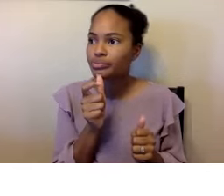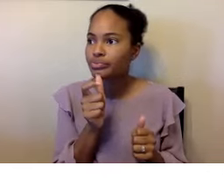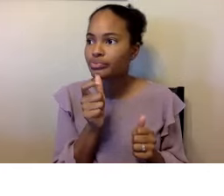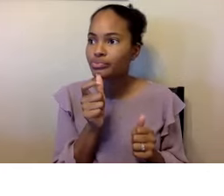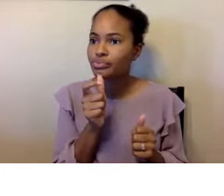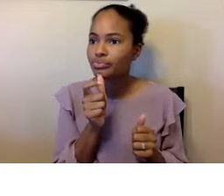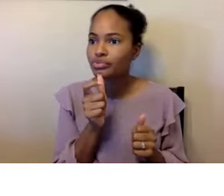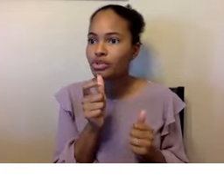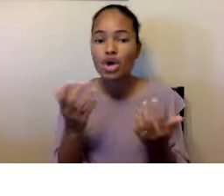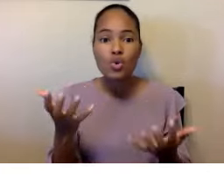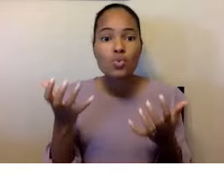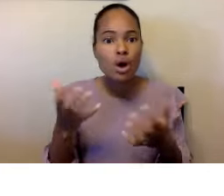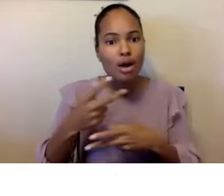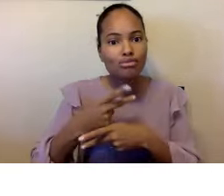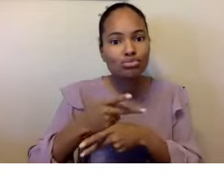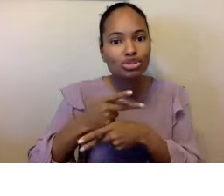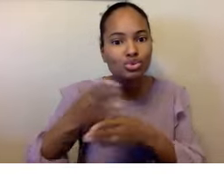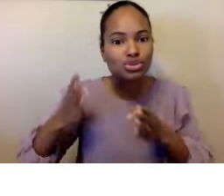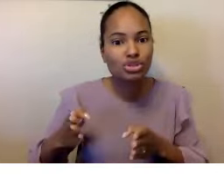want to be producers,